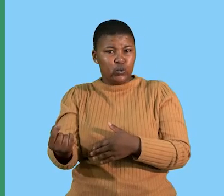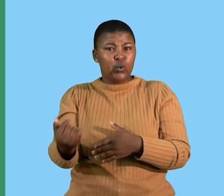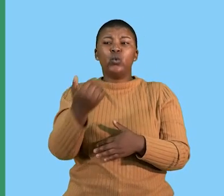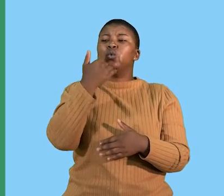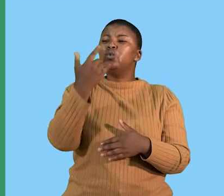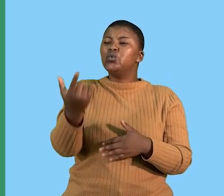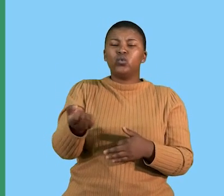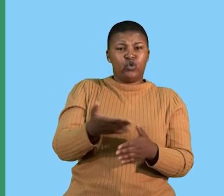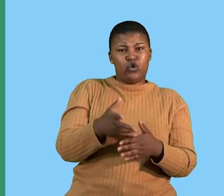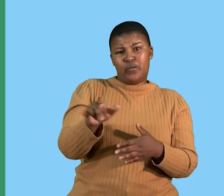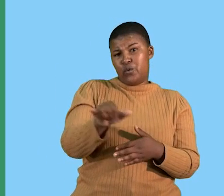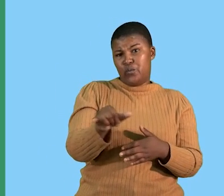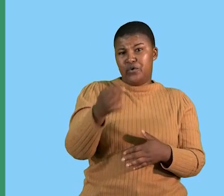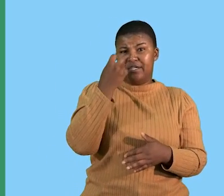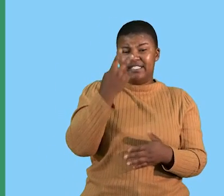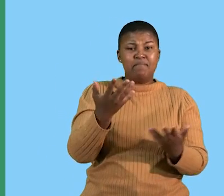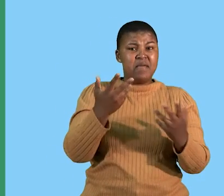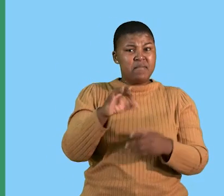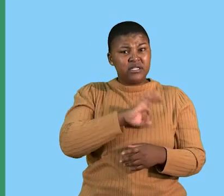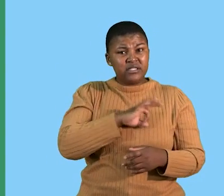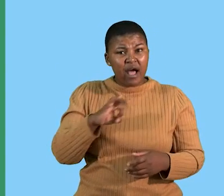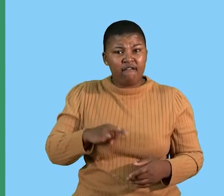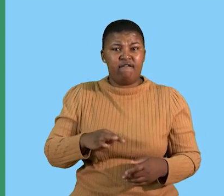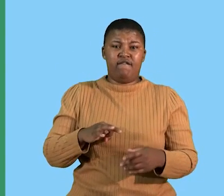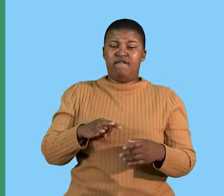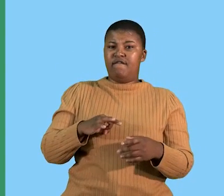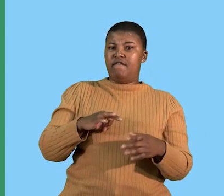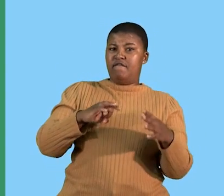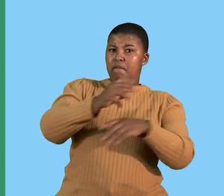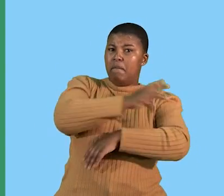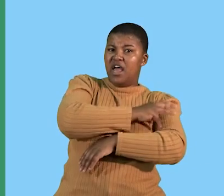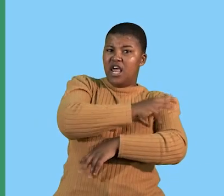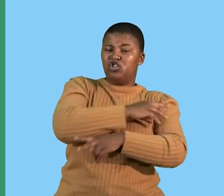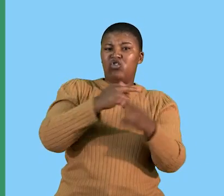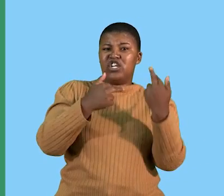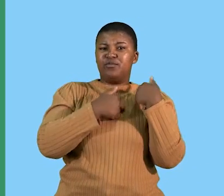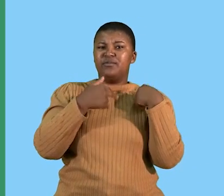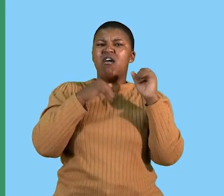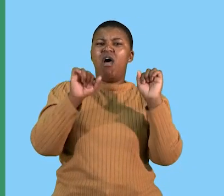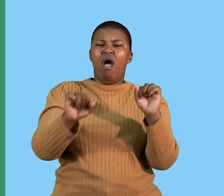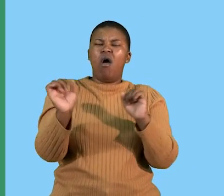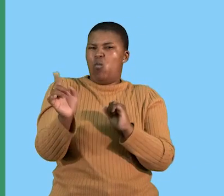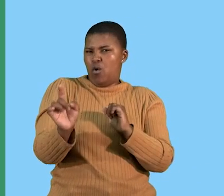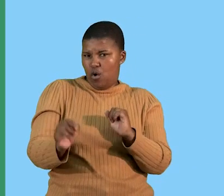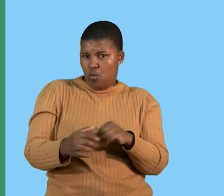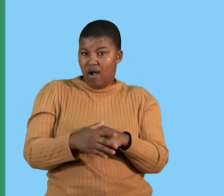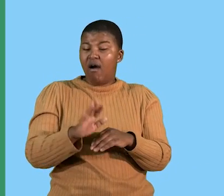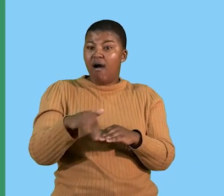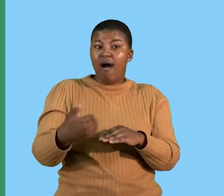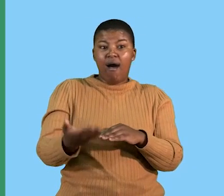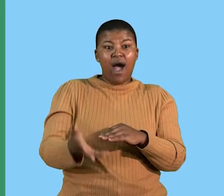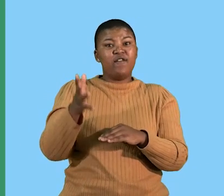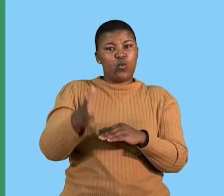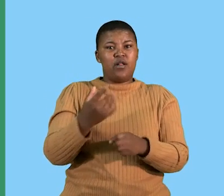So what is every employee and manager's responsibility? And then they will